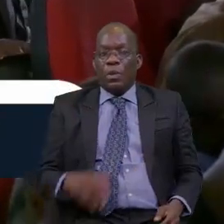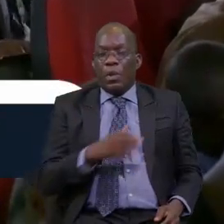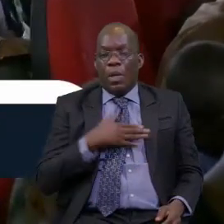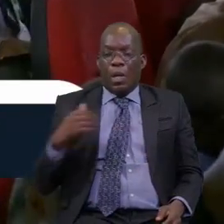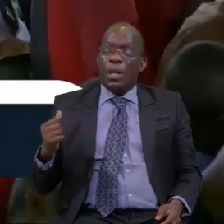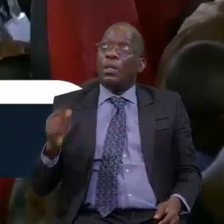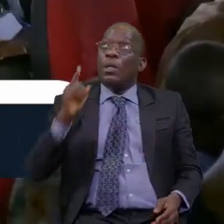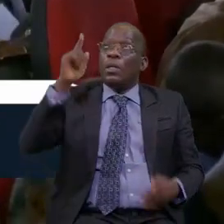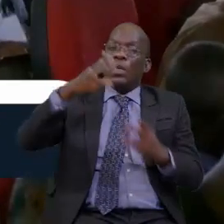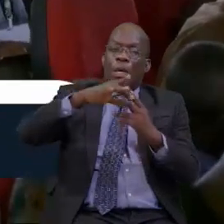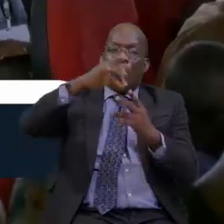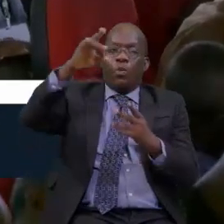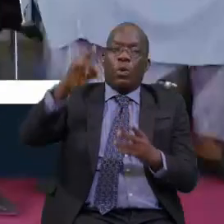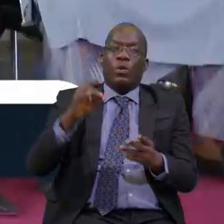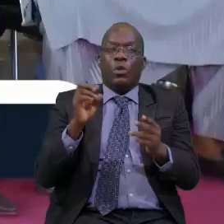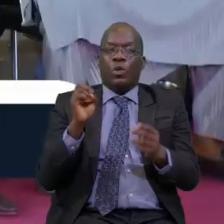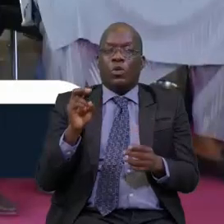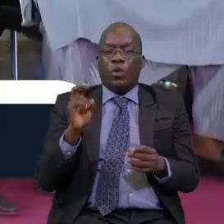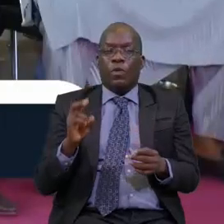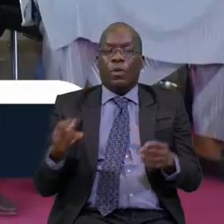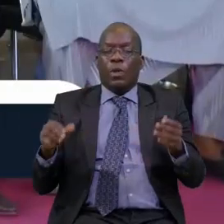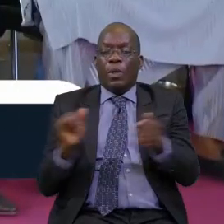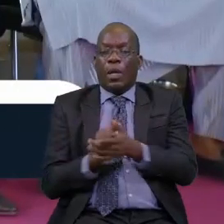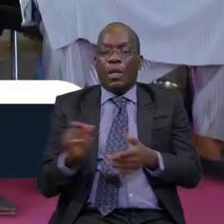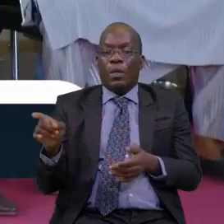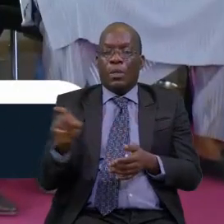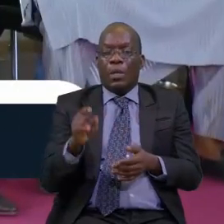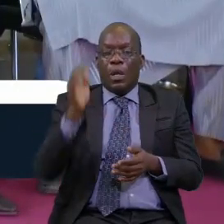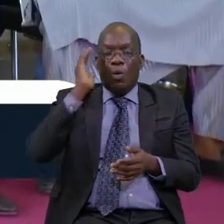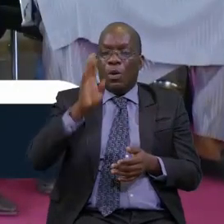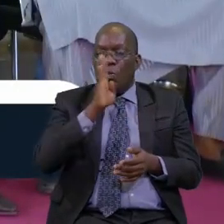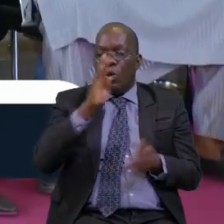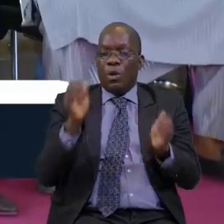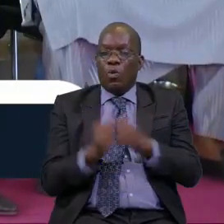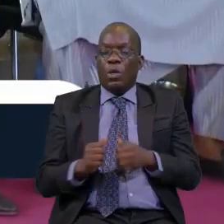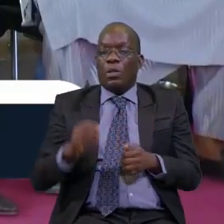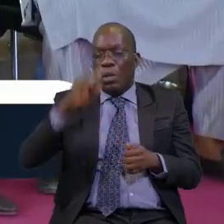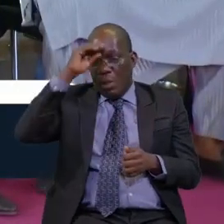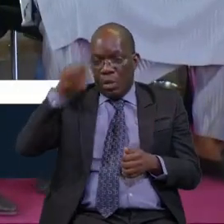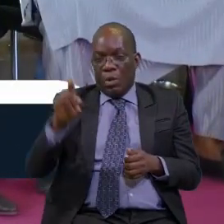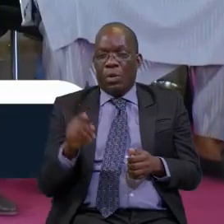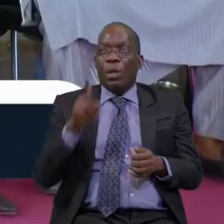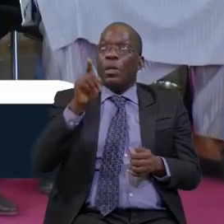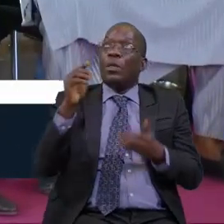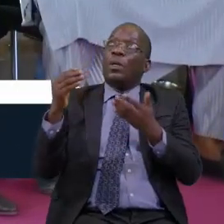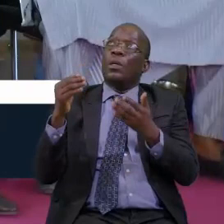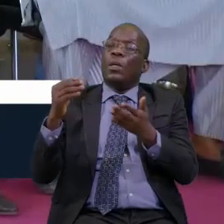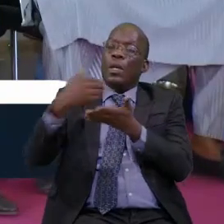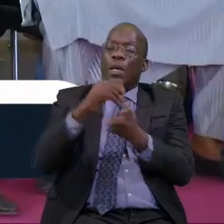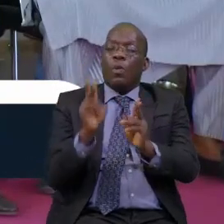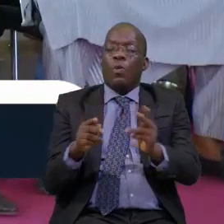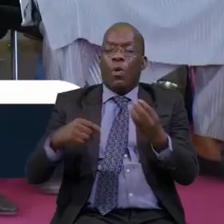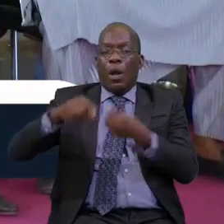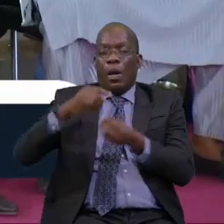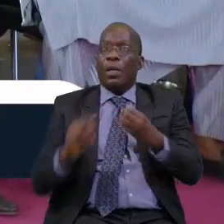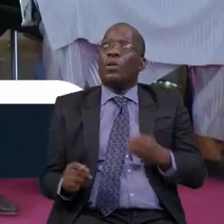12 that they should be with him. He gathered people around him so that they will know